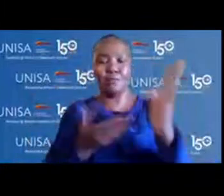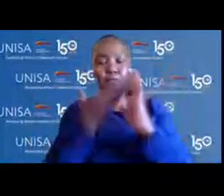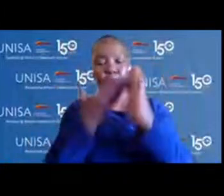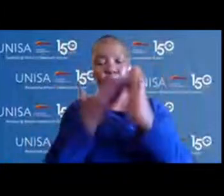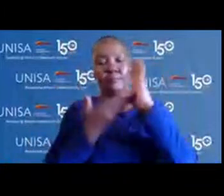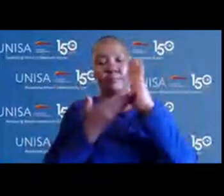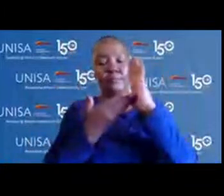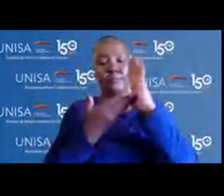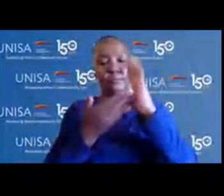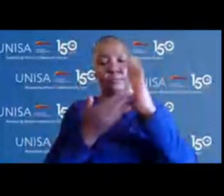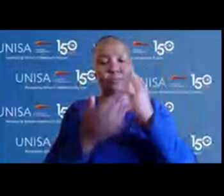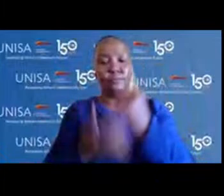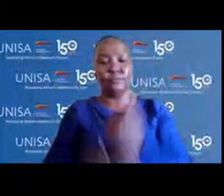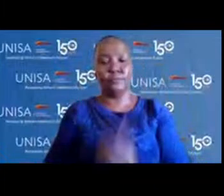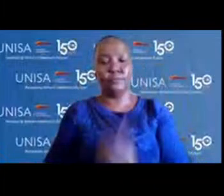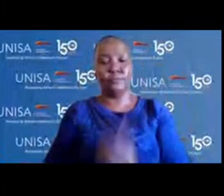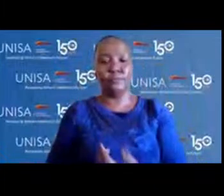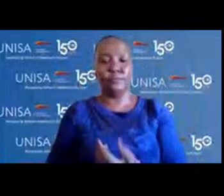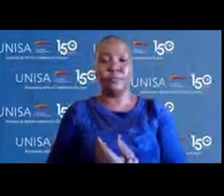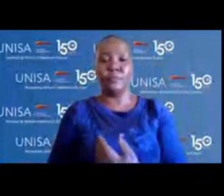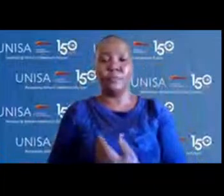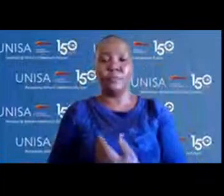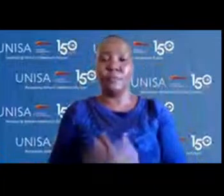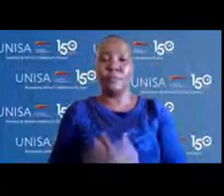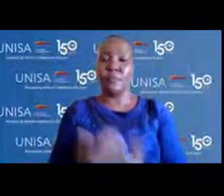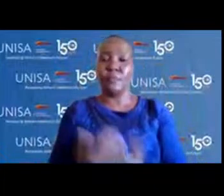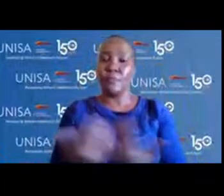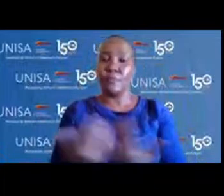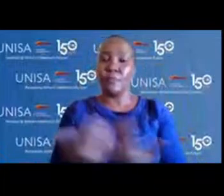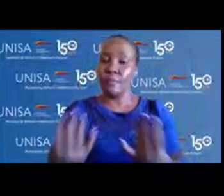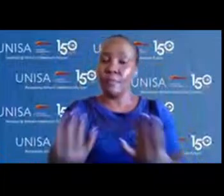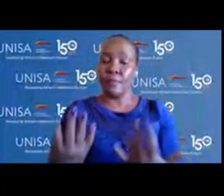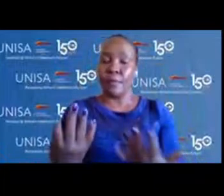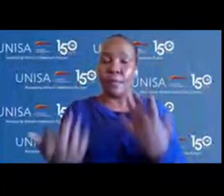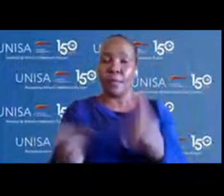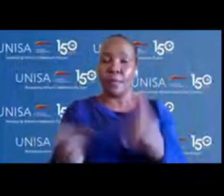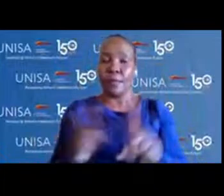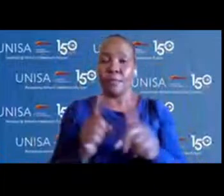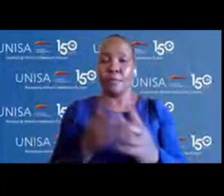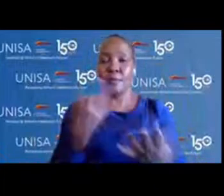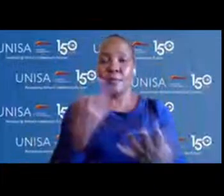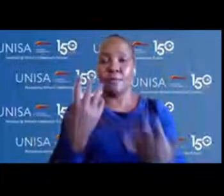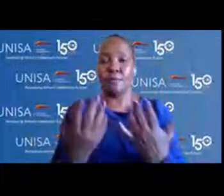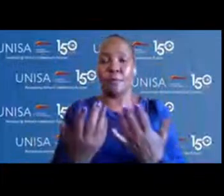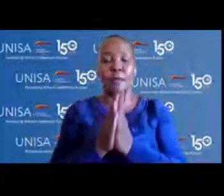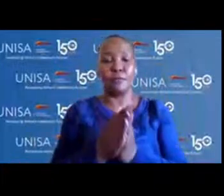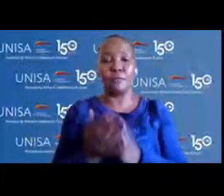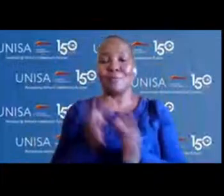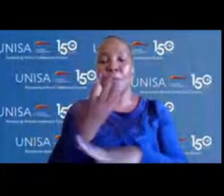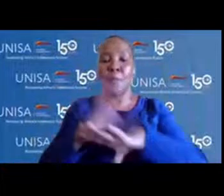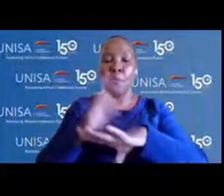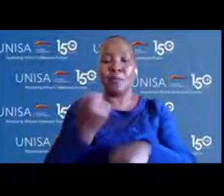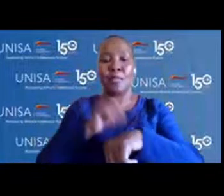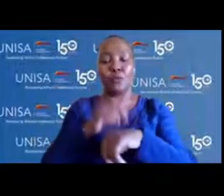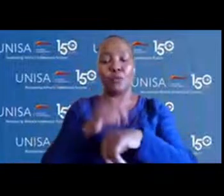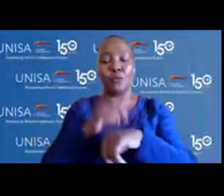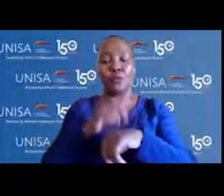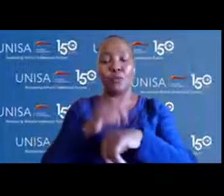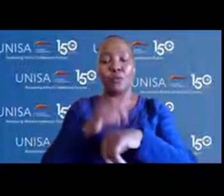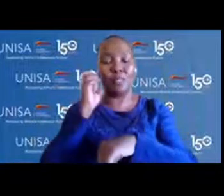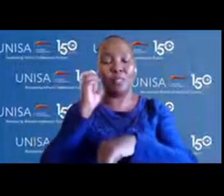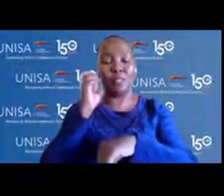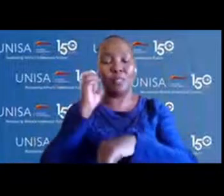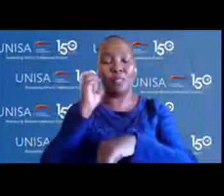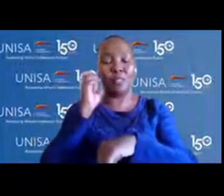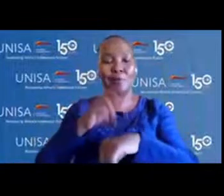If you take extra time, please elaborate or give the amount of time that is needed. The reason for this is that 2 students